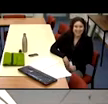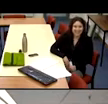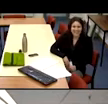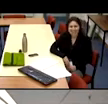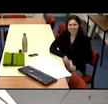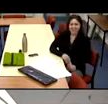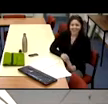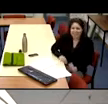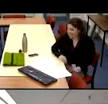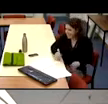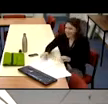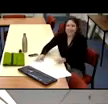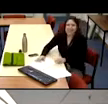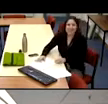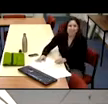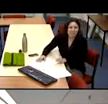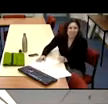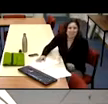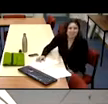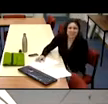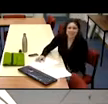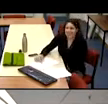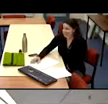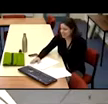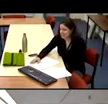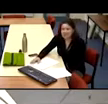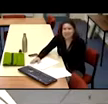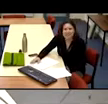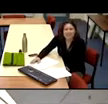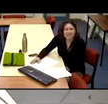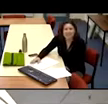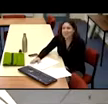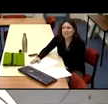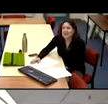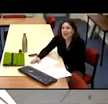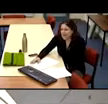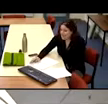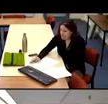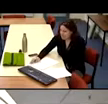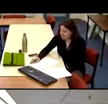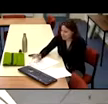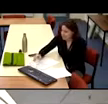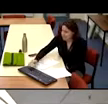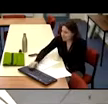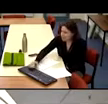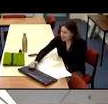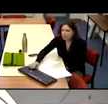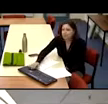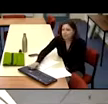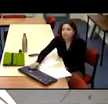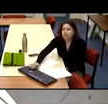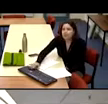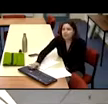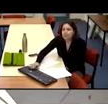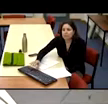please. Okay, all right, thanks everyone for tuning in. It's great to see you all. So just to give you a